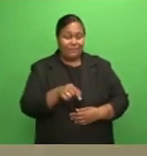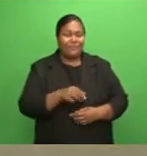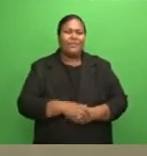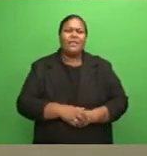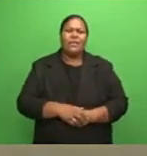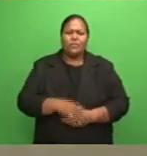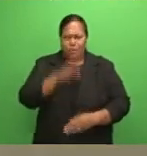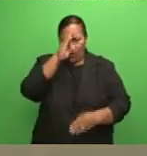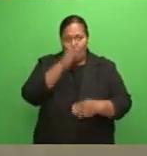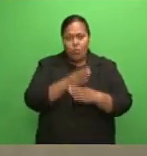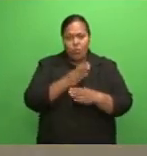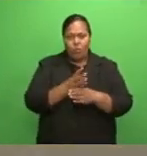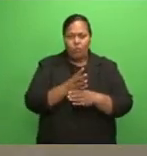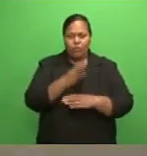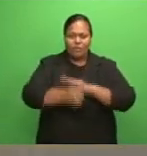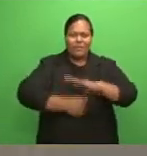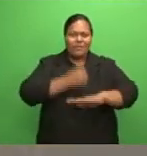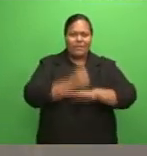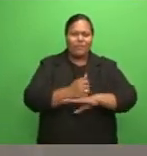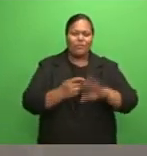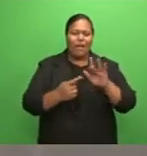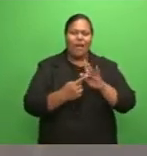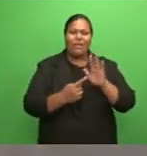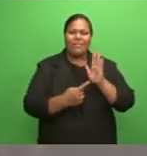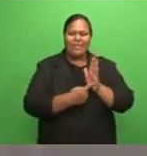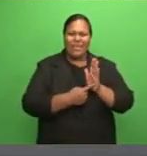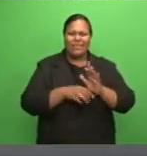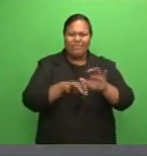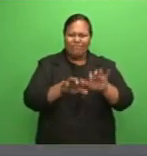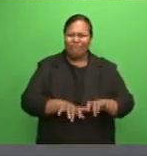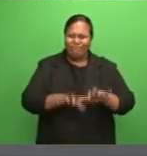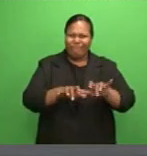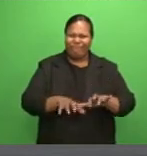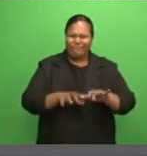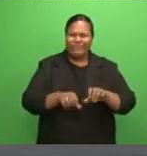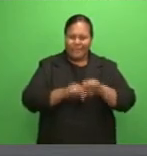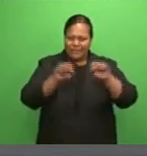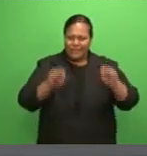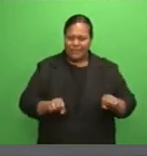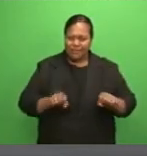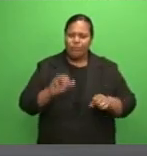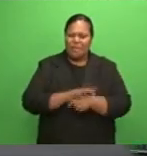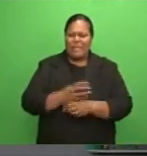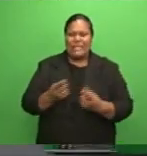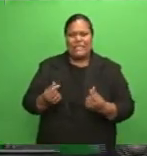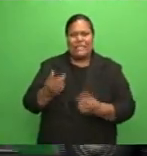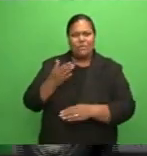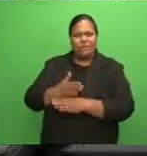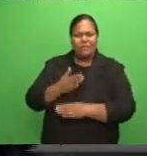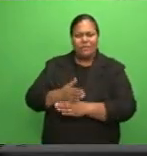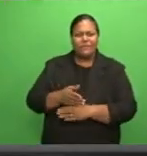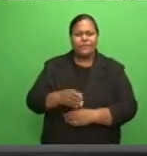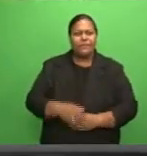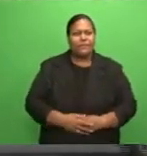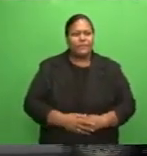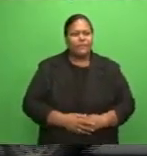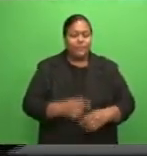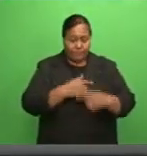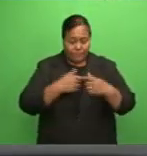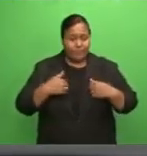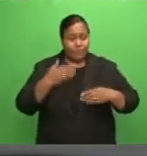IT system to make the work easier for their offices. One of the things that we are working with and the reforms that are